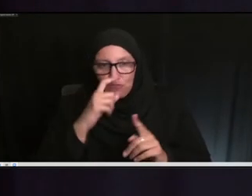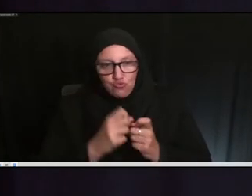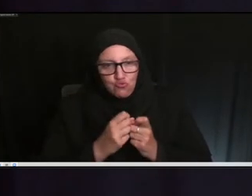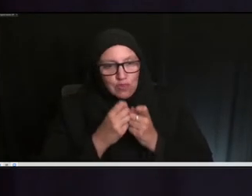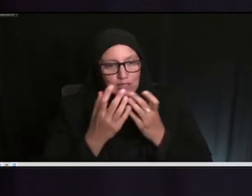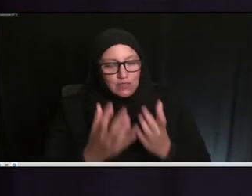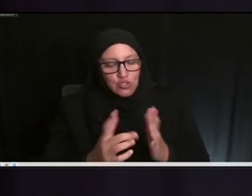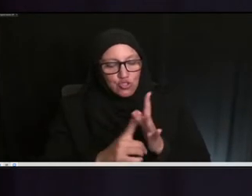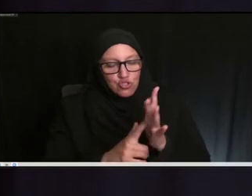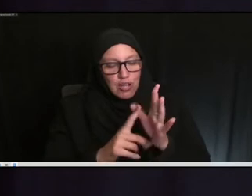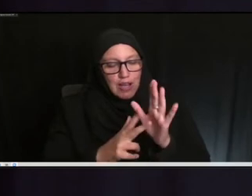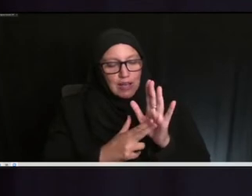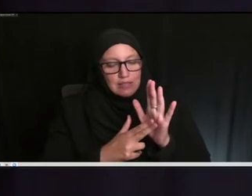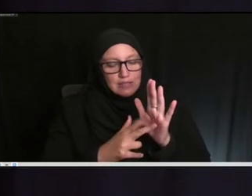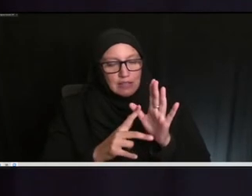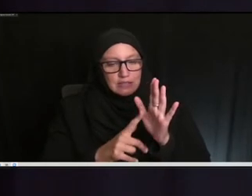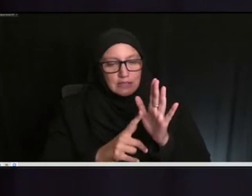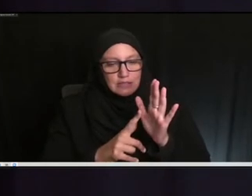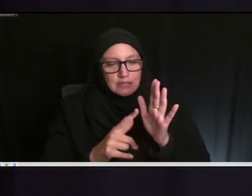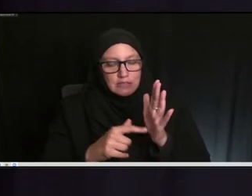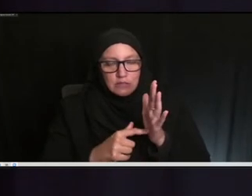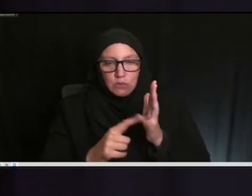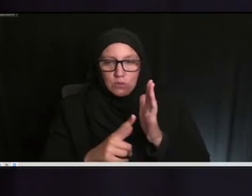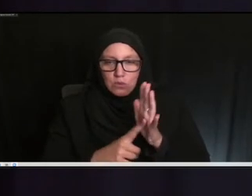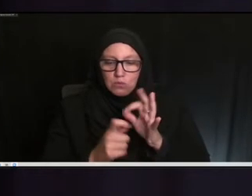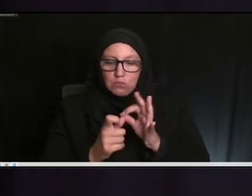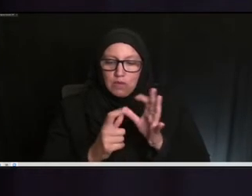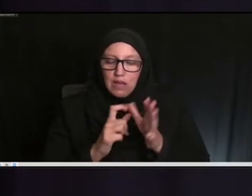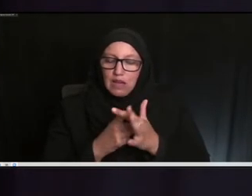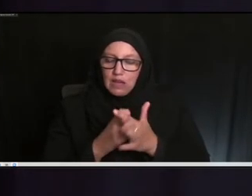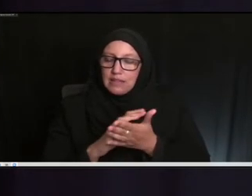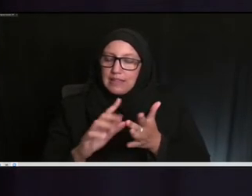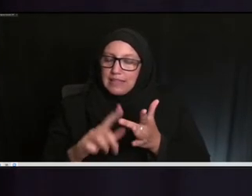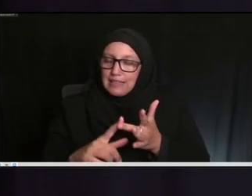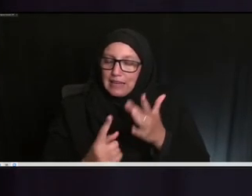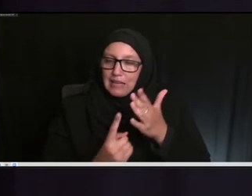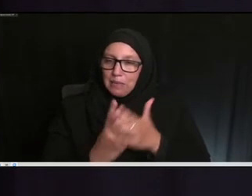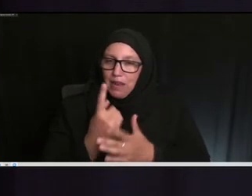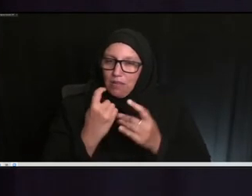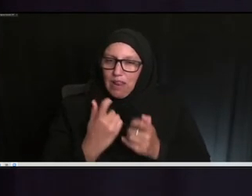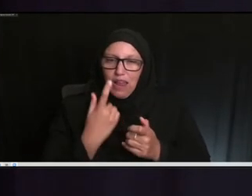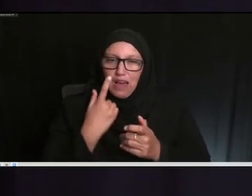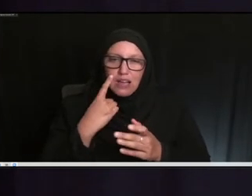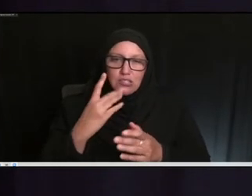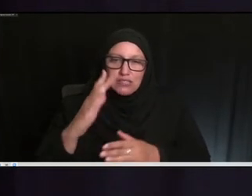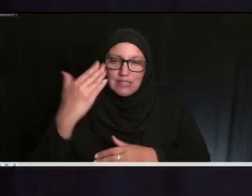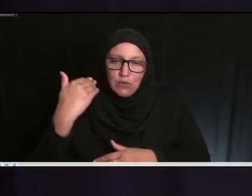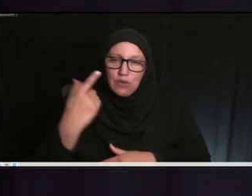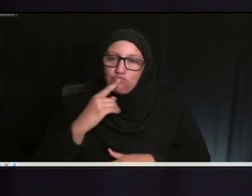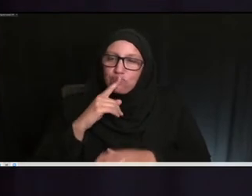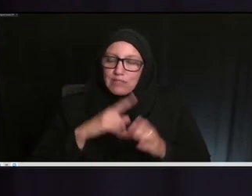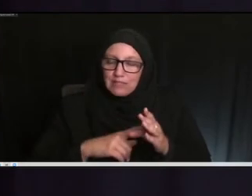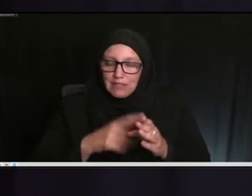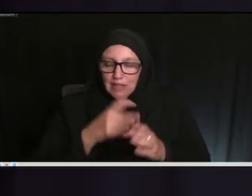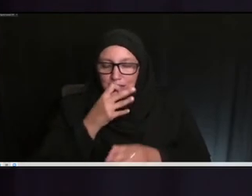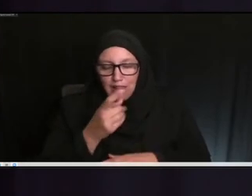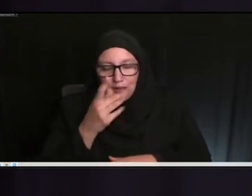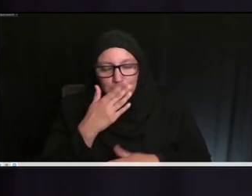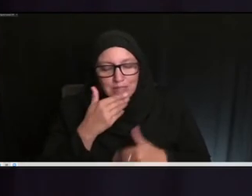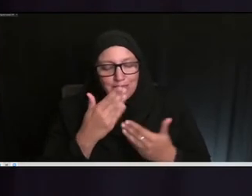last century. We offer our condolences with the warmest of our salawat ala Muhammad wa Ali Muhammad. Allahumma salli